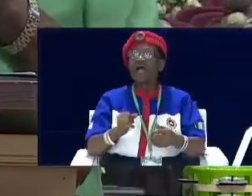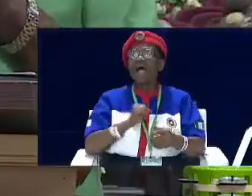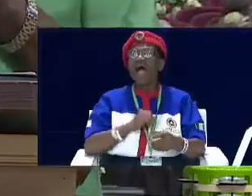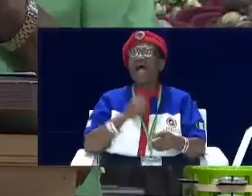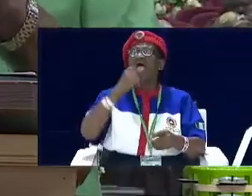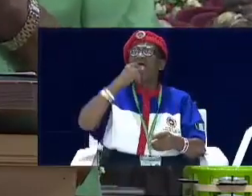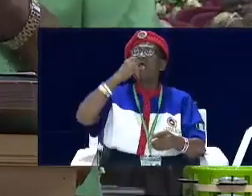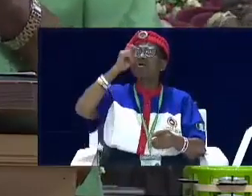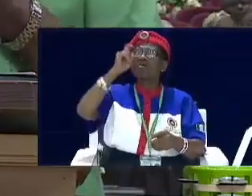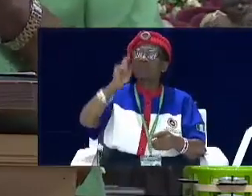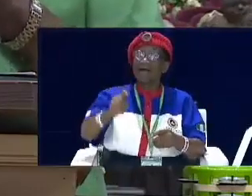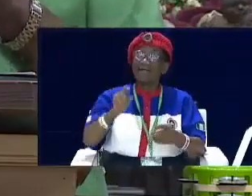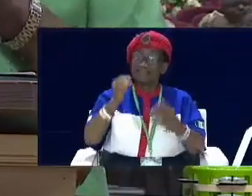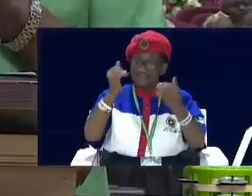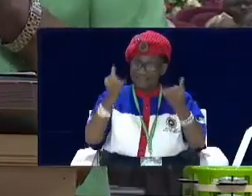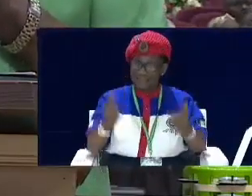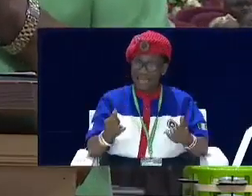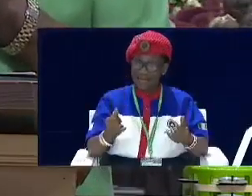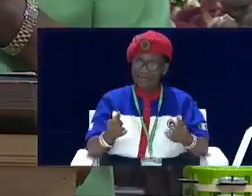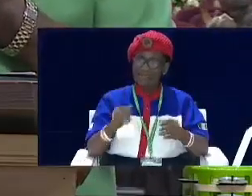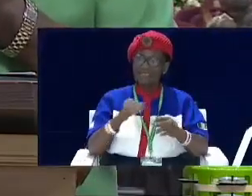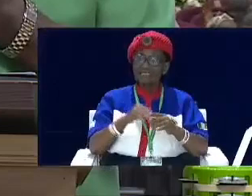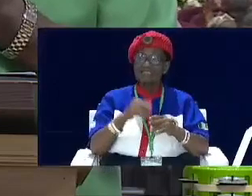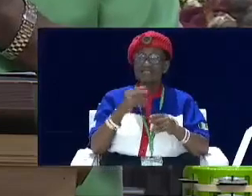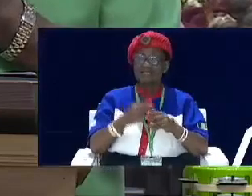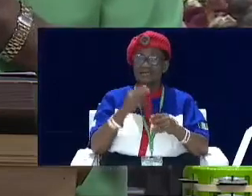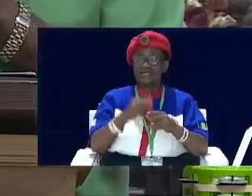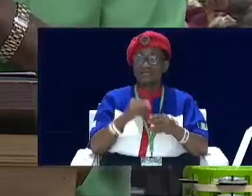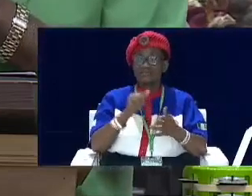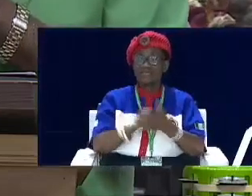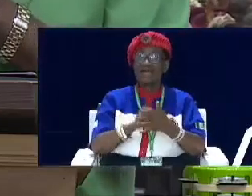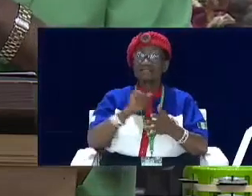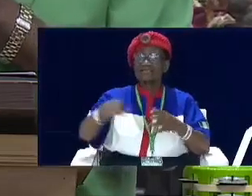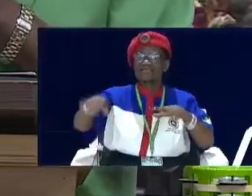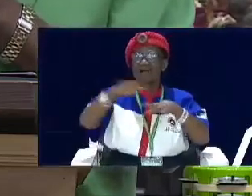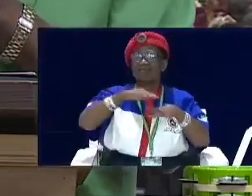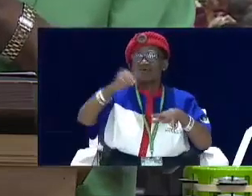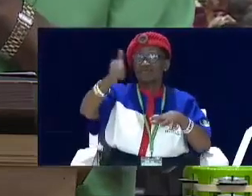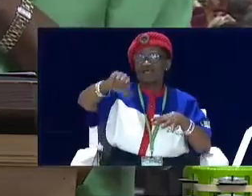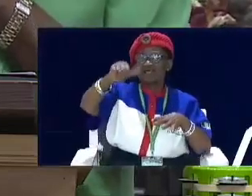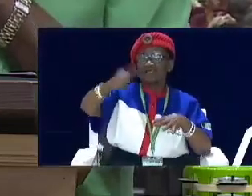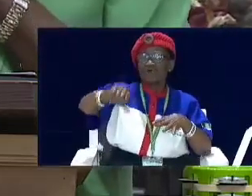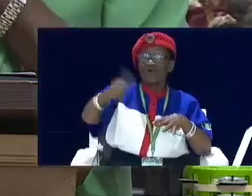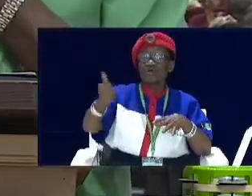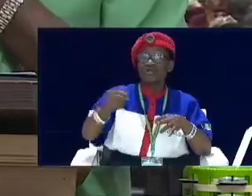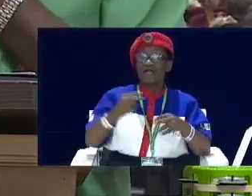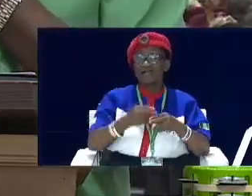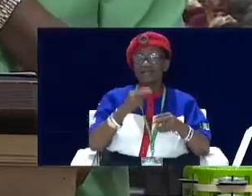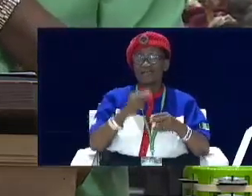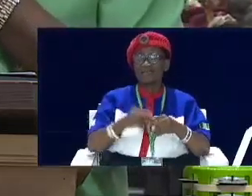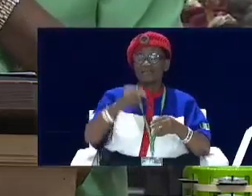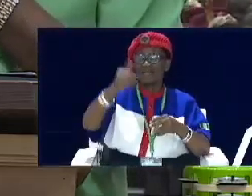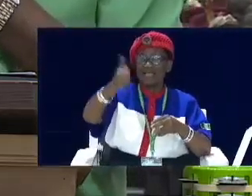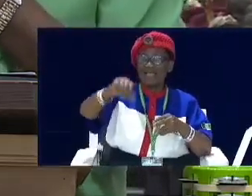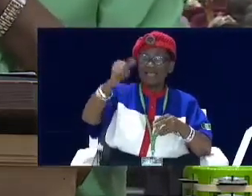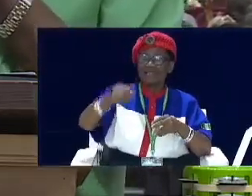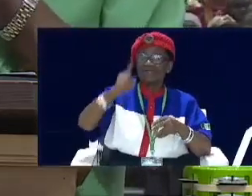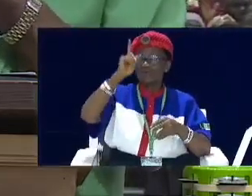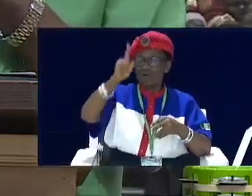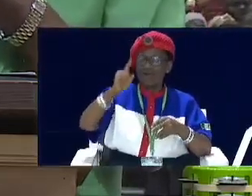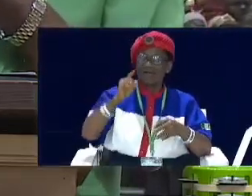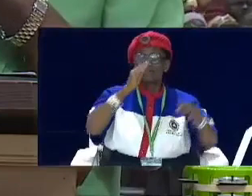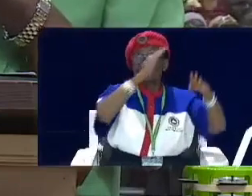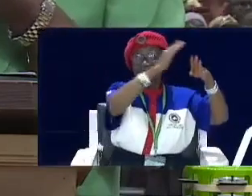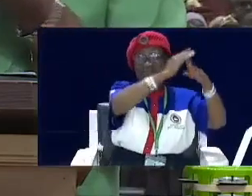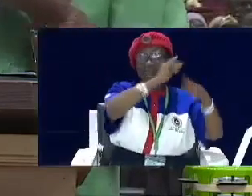now, in the name that's above every other name, anyone hindering your progress